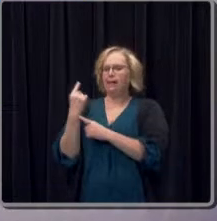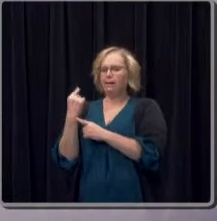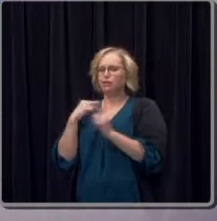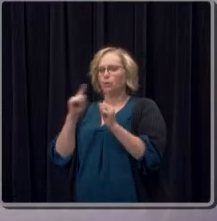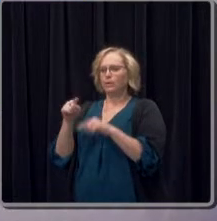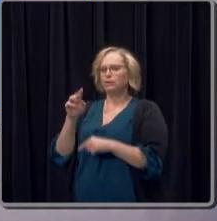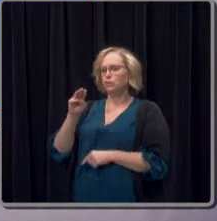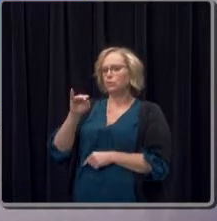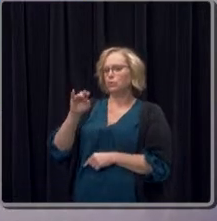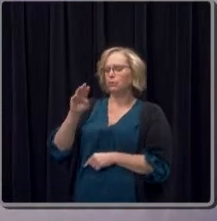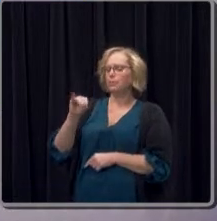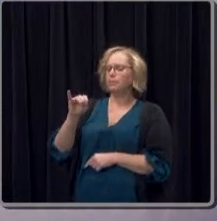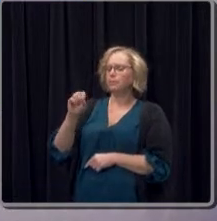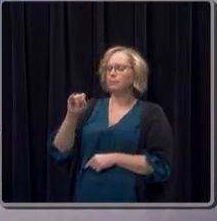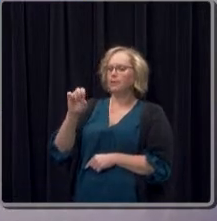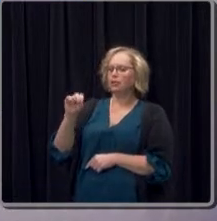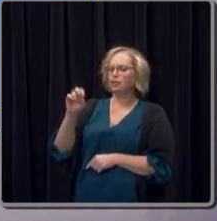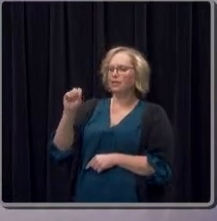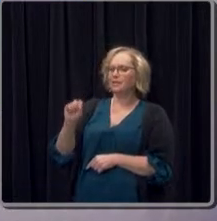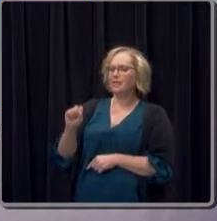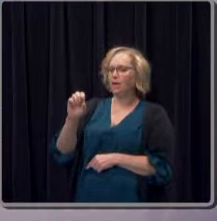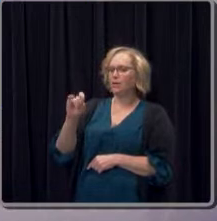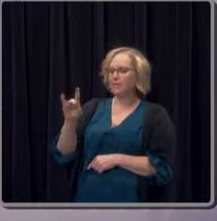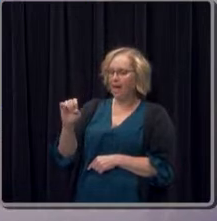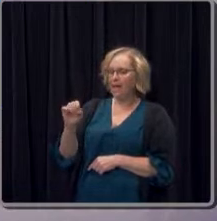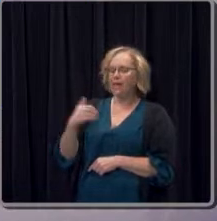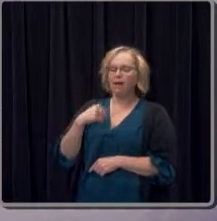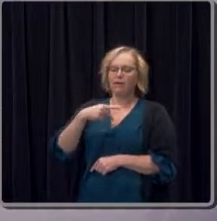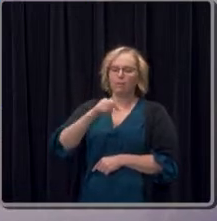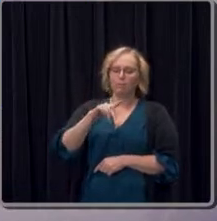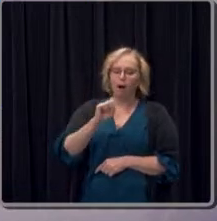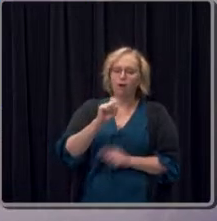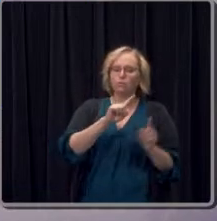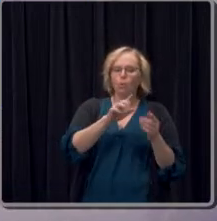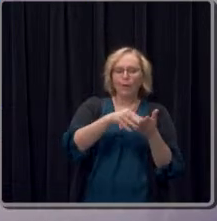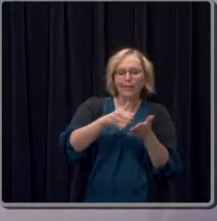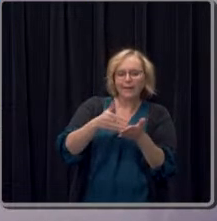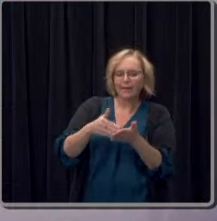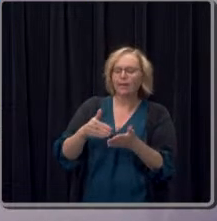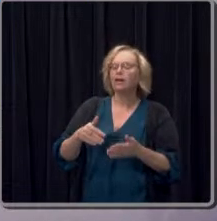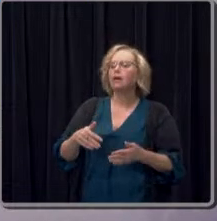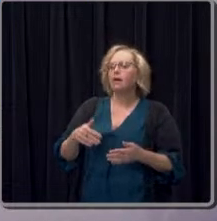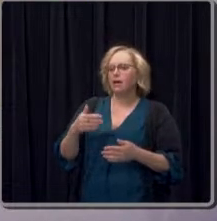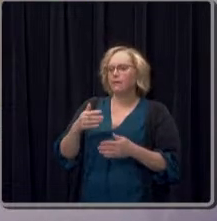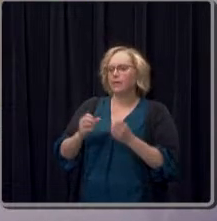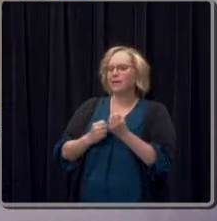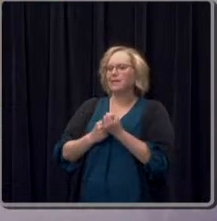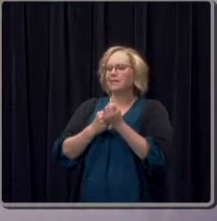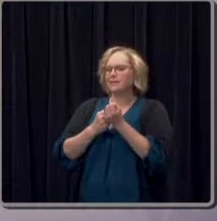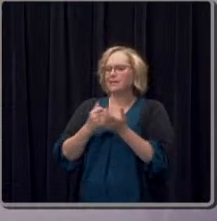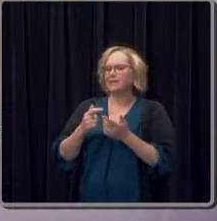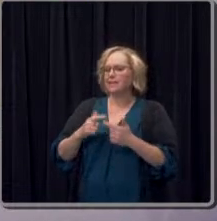to parks. We have assisted living centers, and just a day where the students can go out and serve.